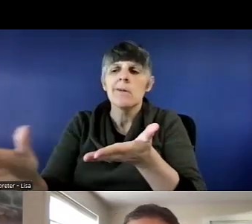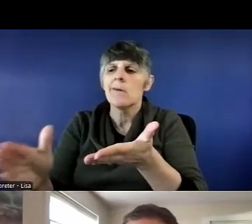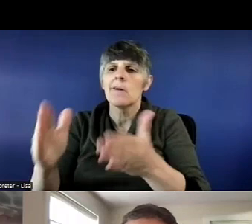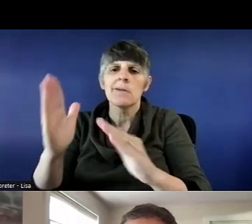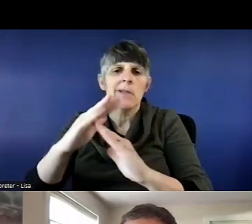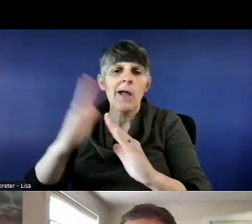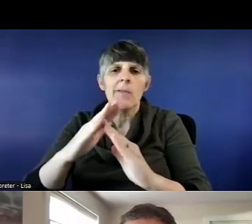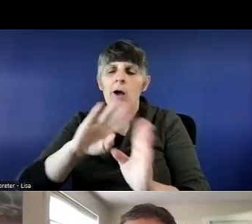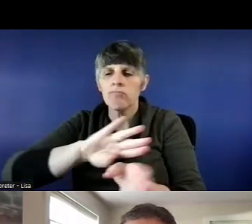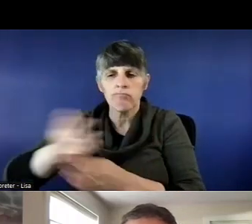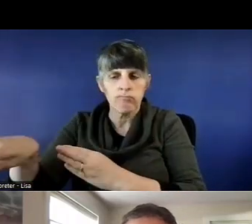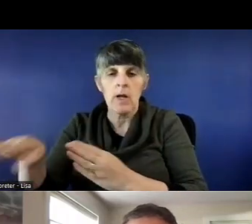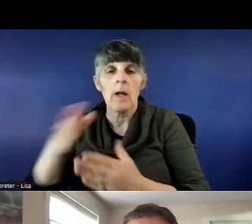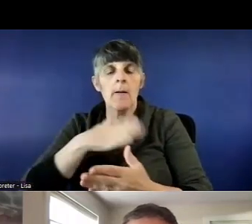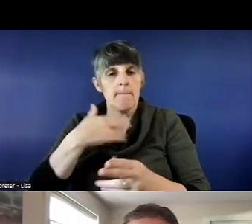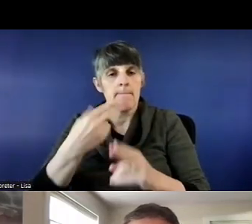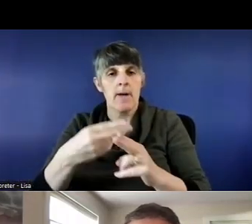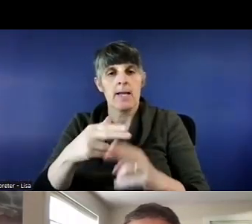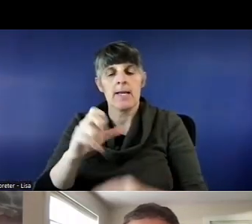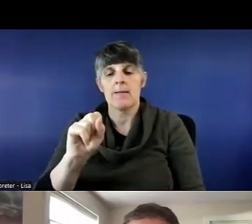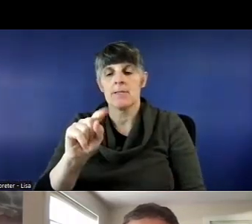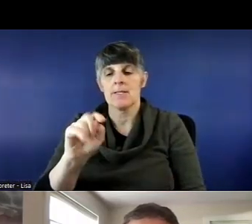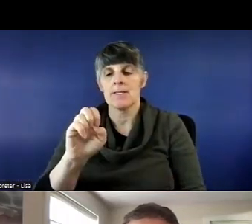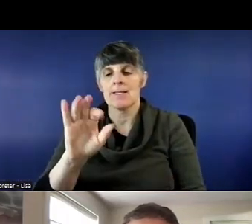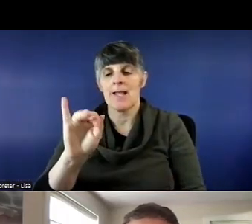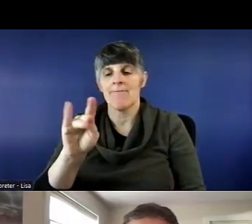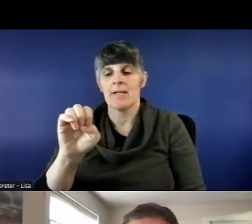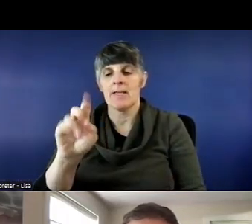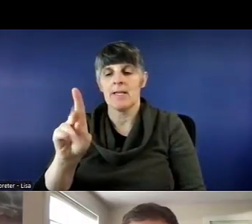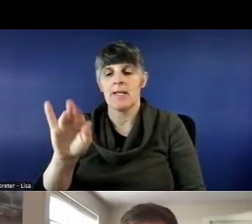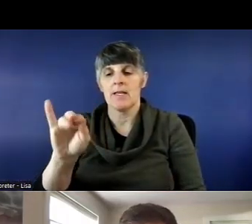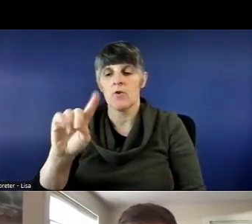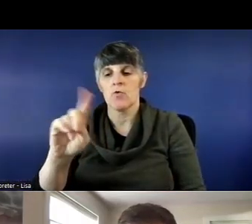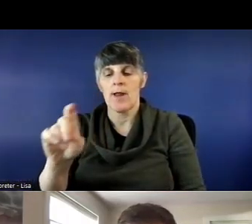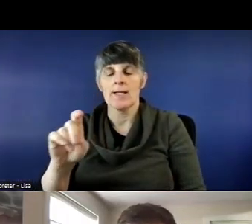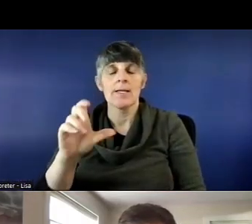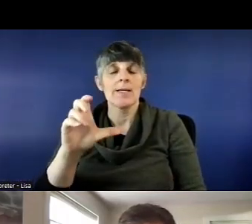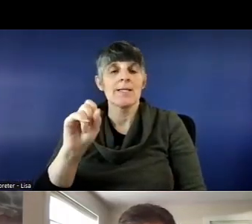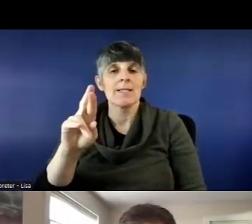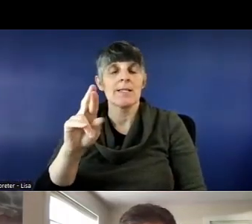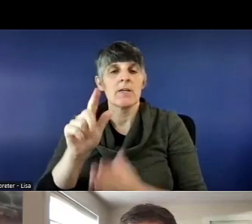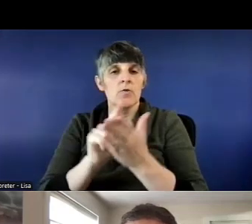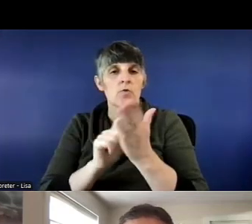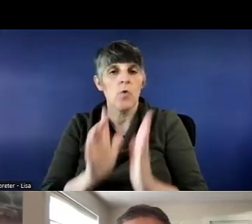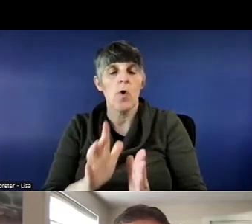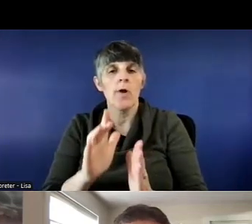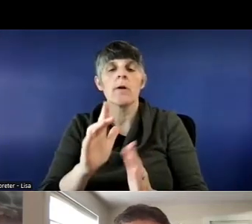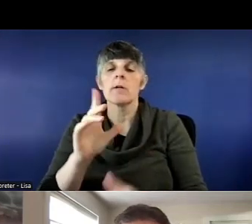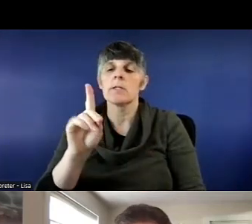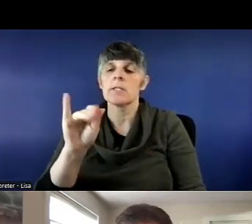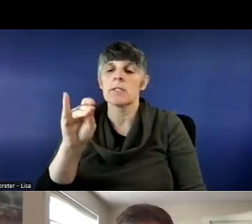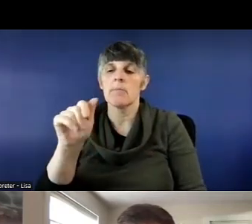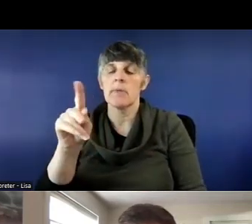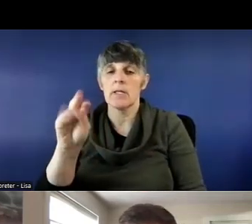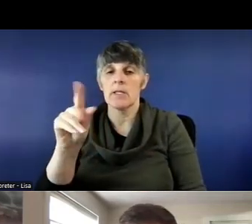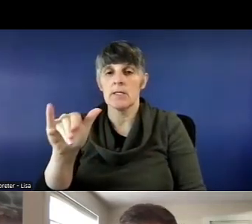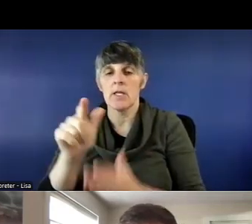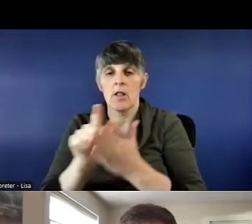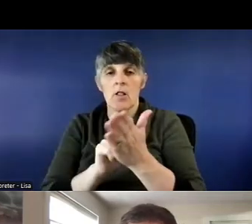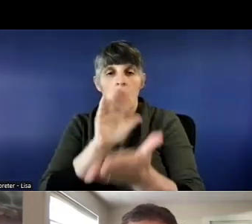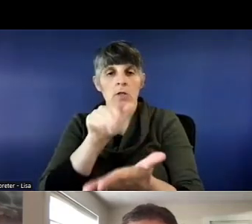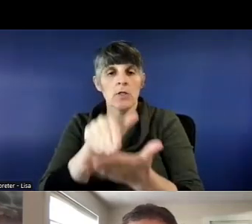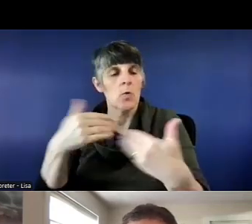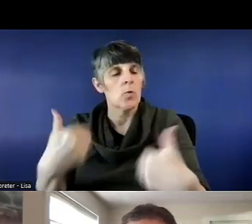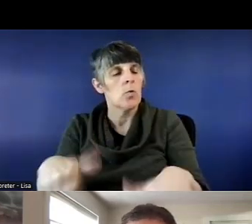My name is Stephanie Krantz. I'm a senior attorney at the Disability Law Center, and I'm so grateful for the turnout